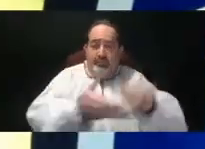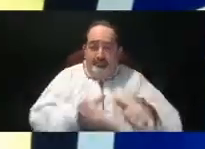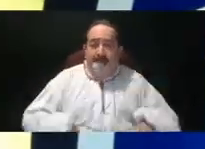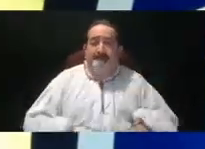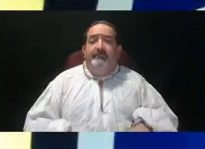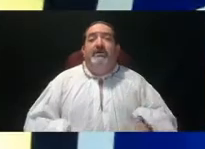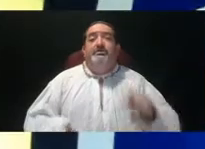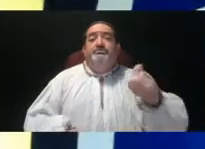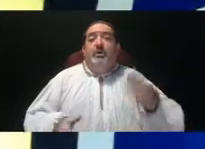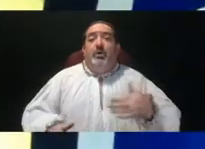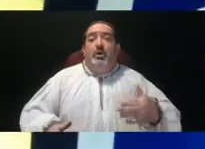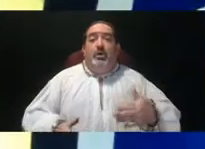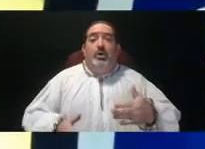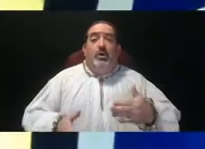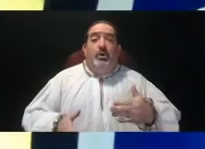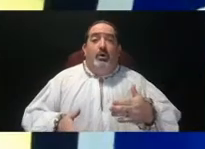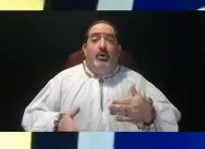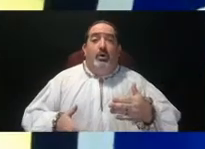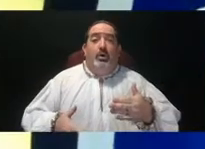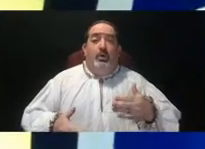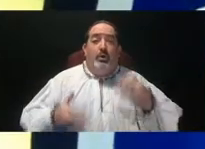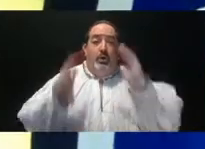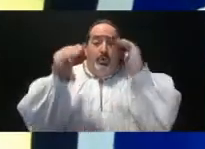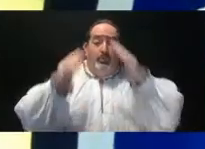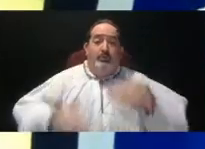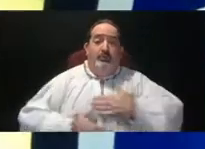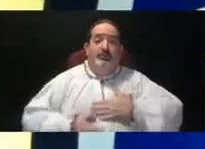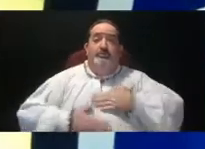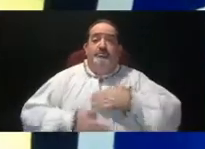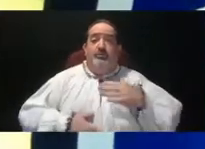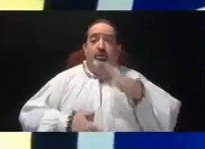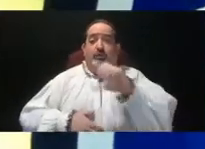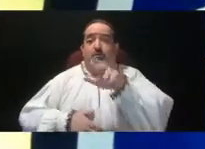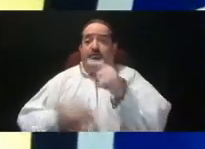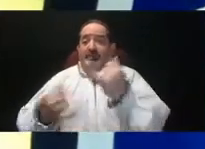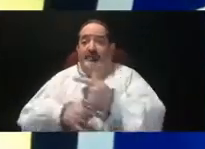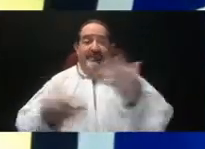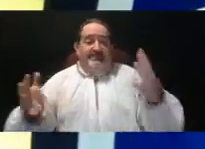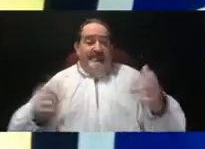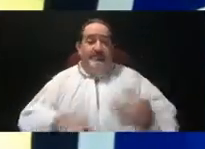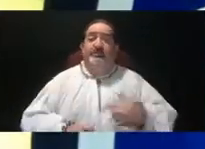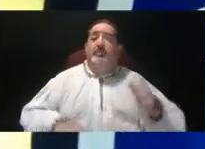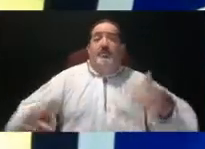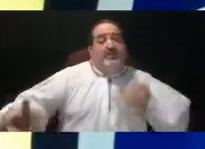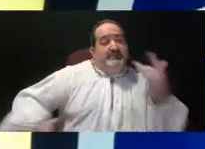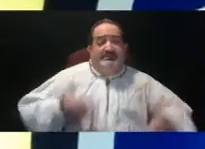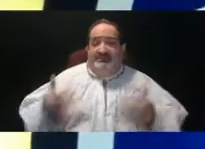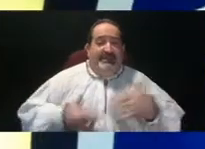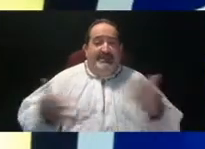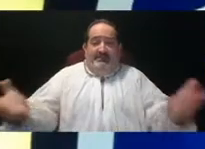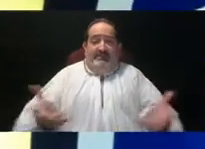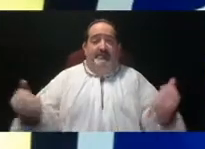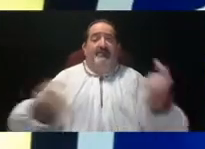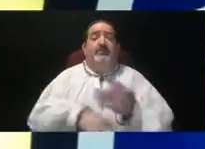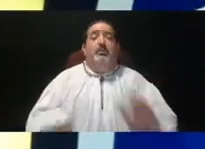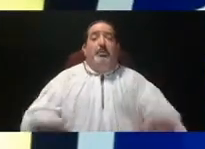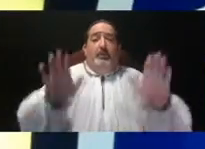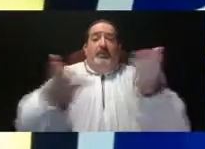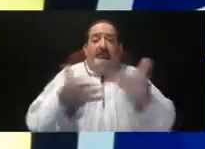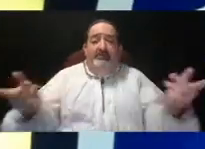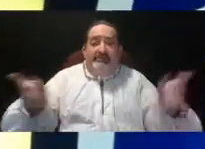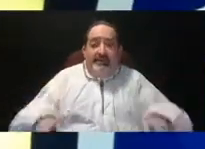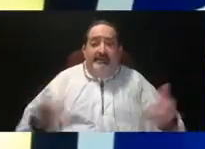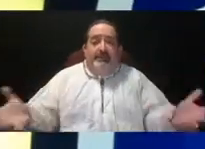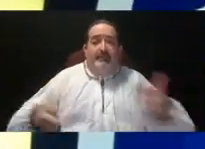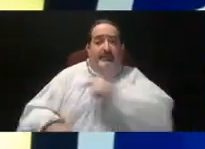So we hope you enjoy court today, and that's all that I have. We are so very excited to be here today. Some wonderful things are happening in our